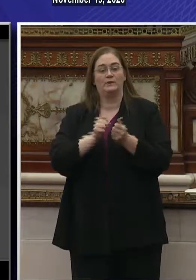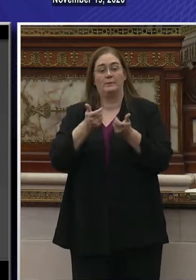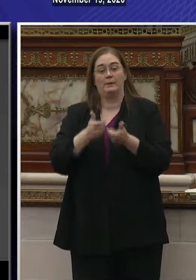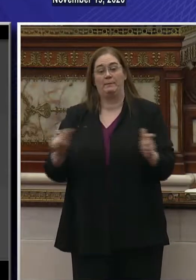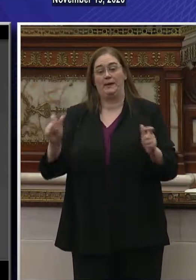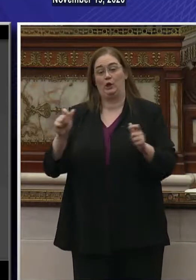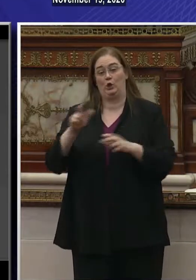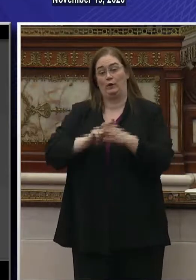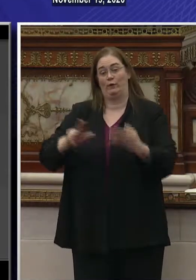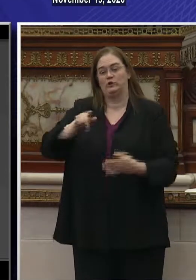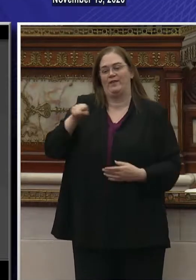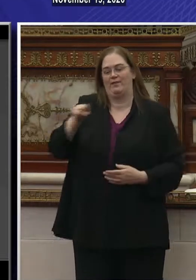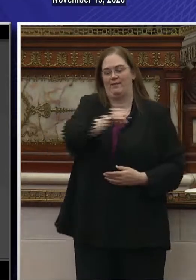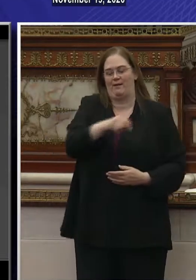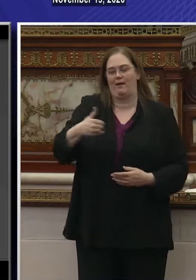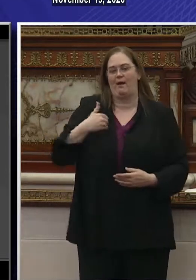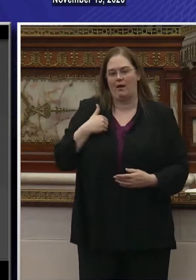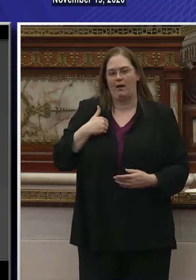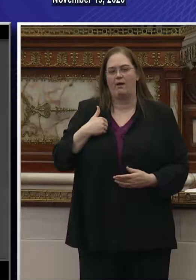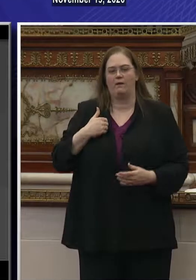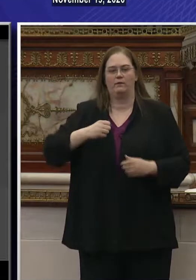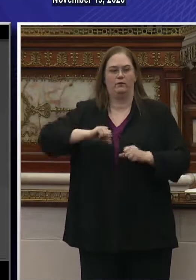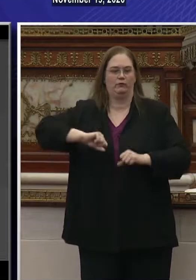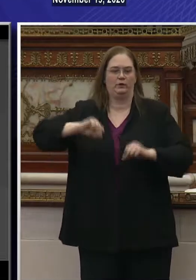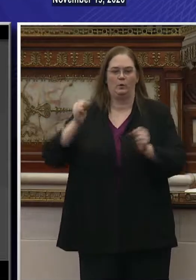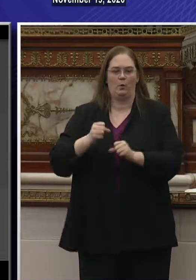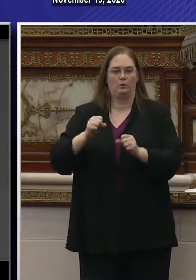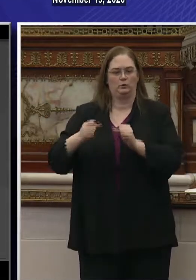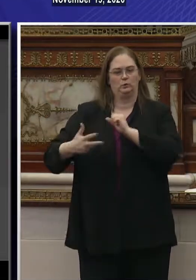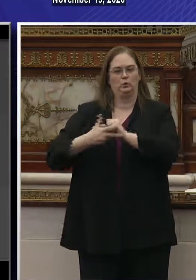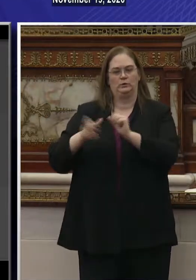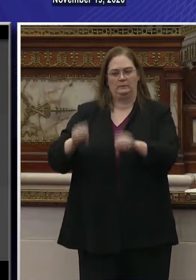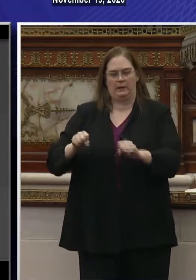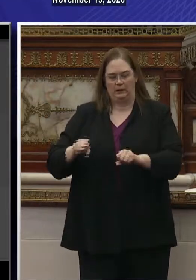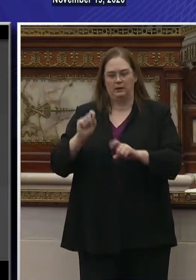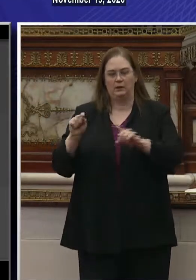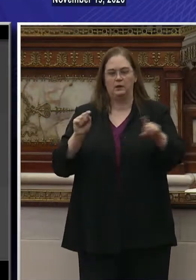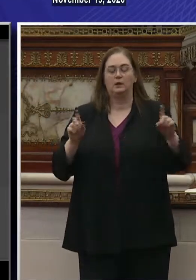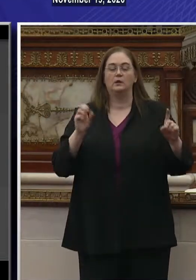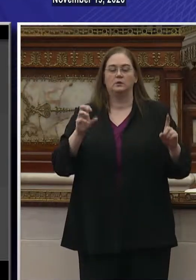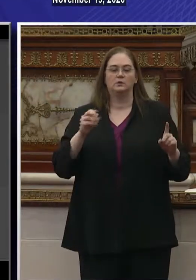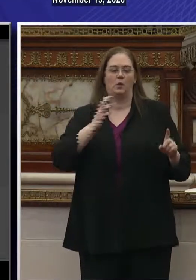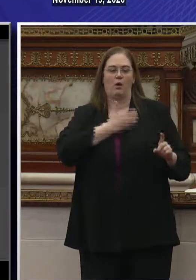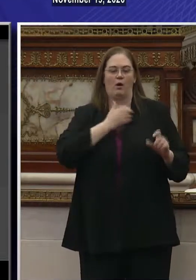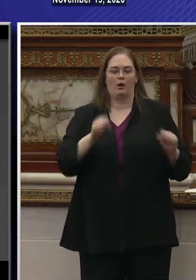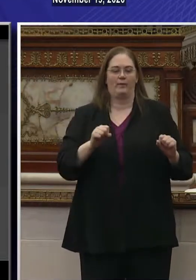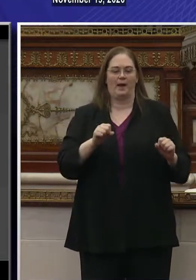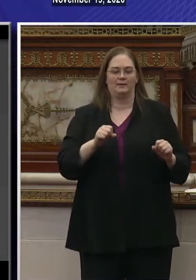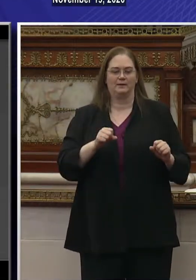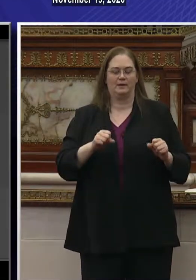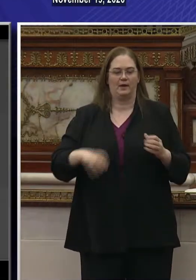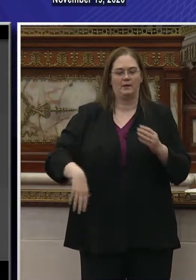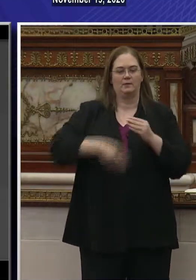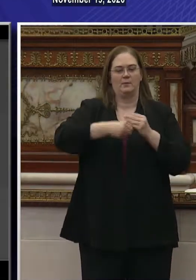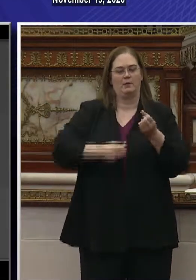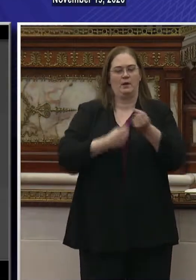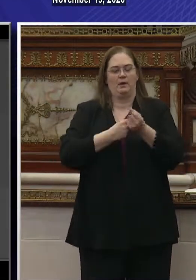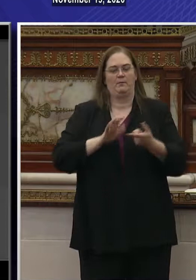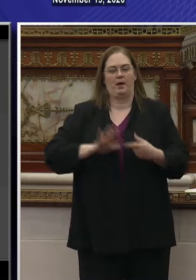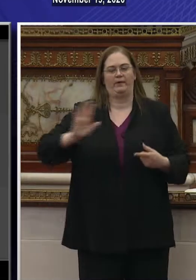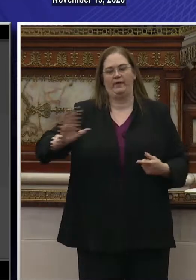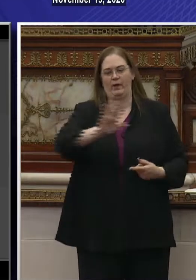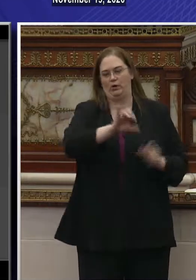universities who also have these ultra cold storage devices, so our capacity can be supplemented by theirs as